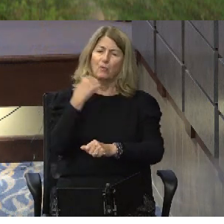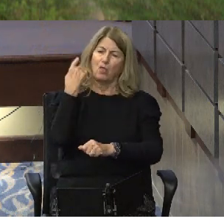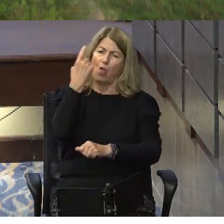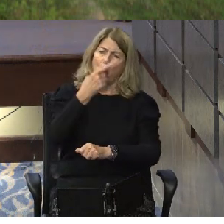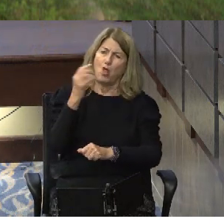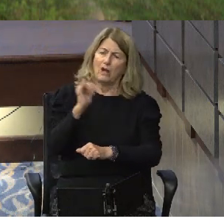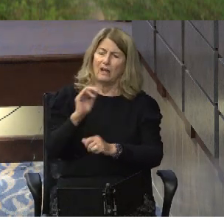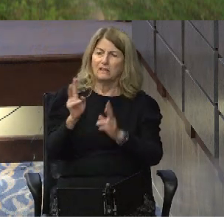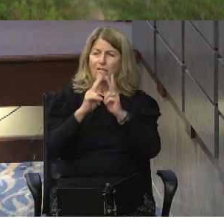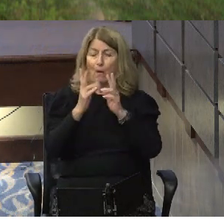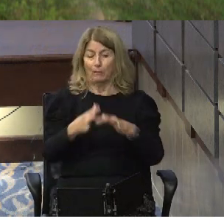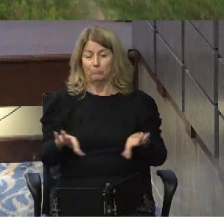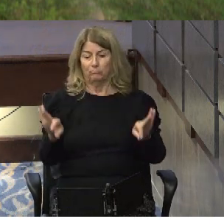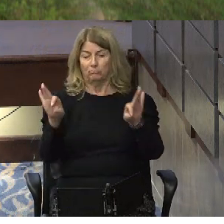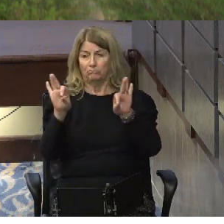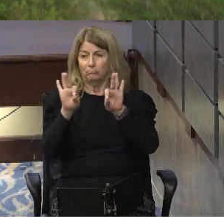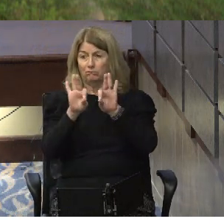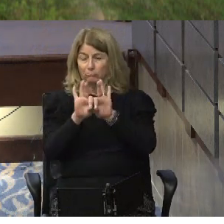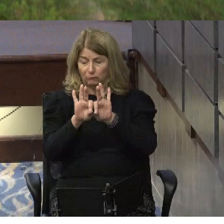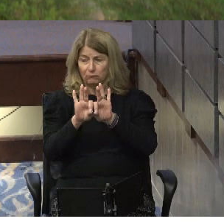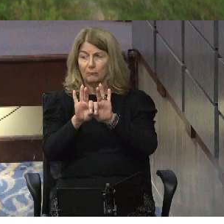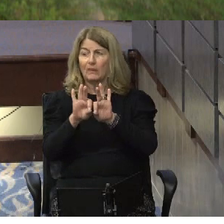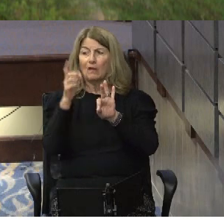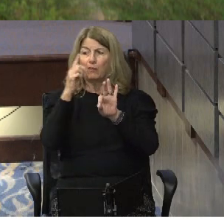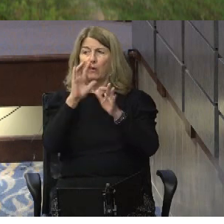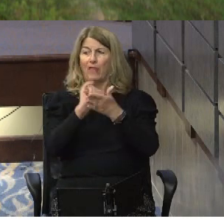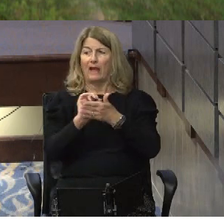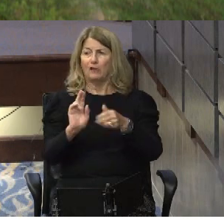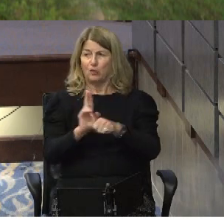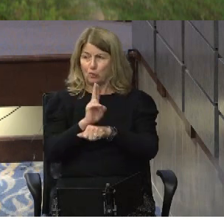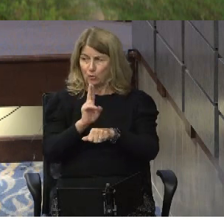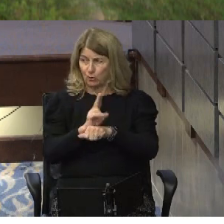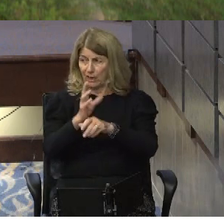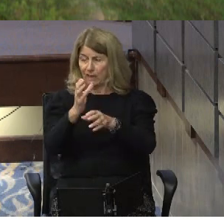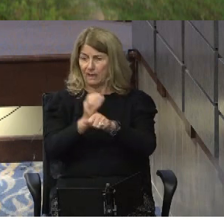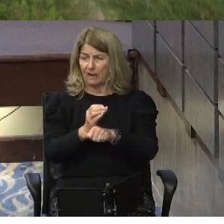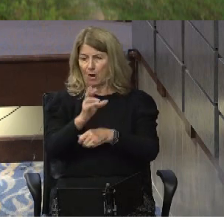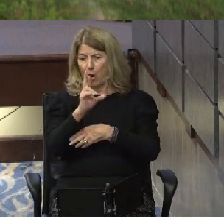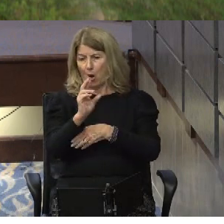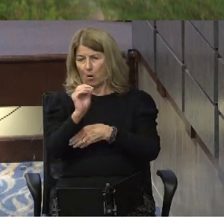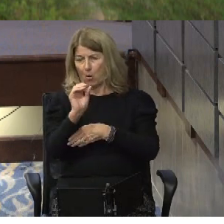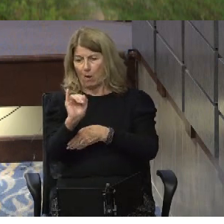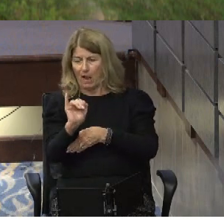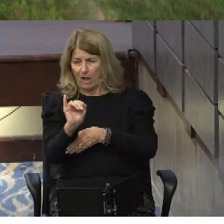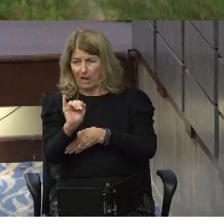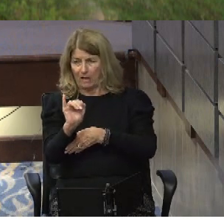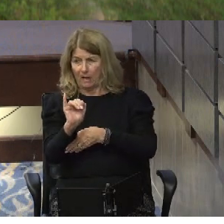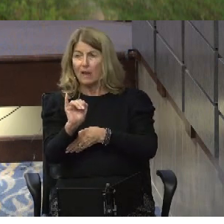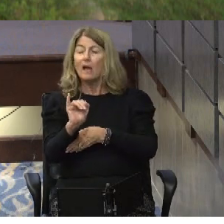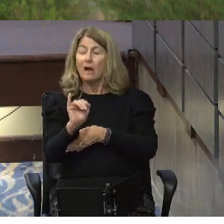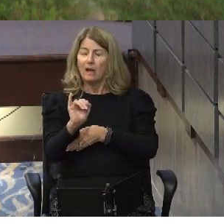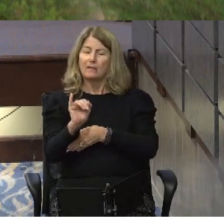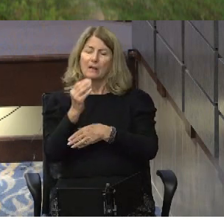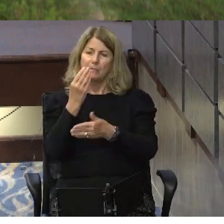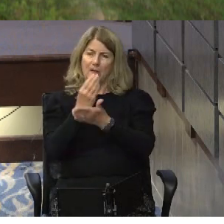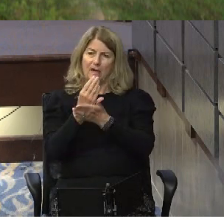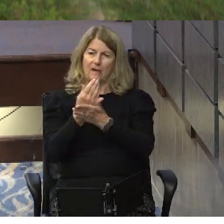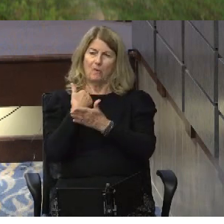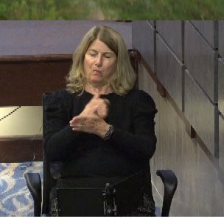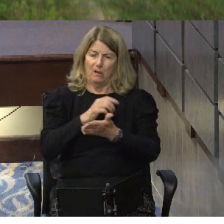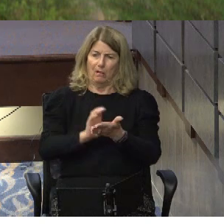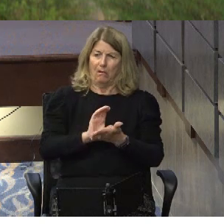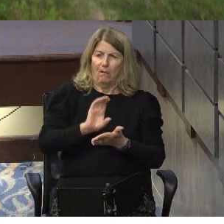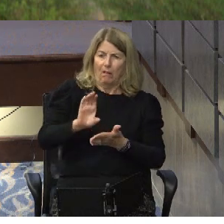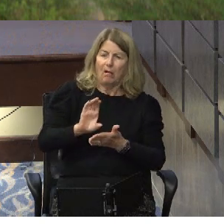really critical to that activation and getting an ROI on the money that we've put into this. And so